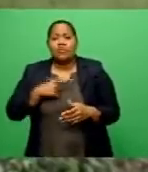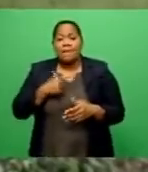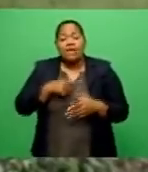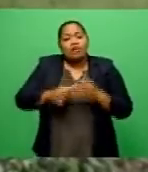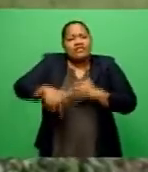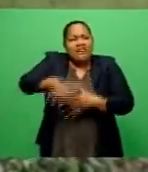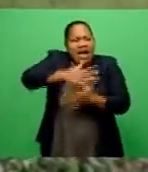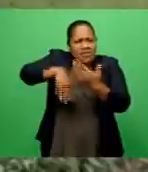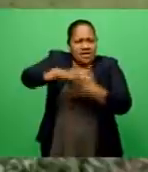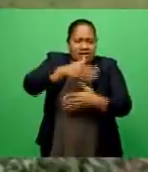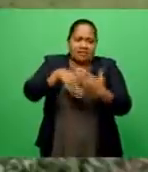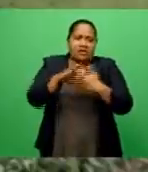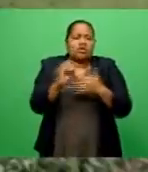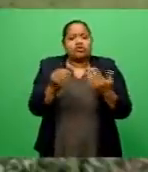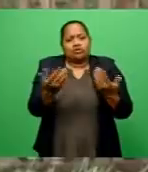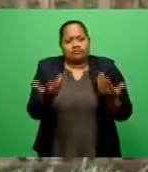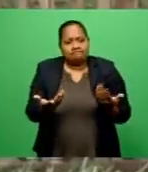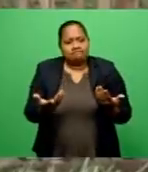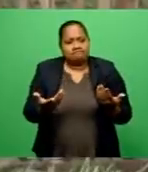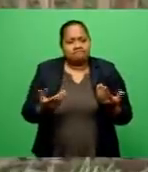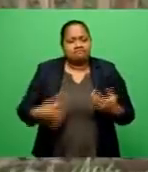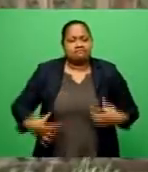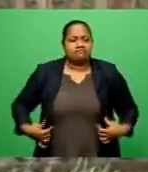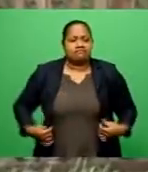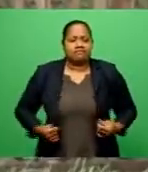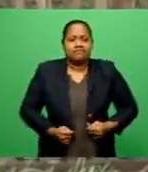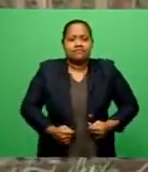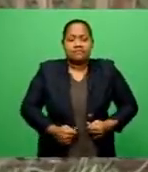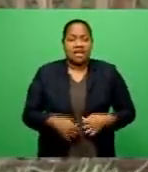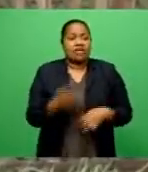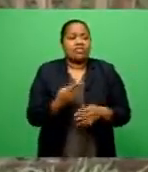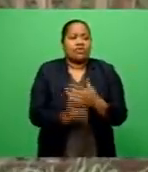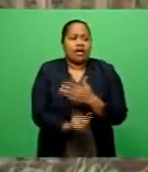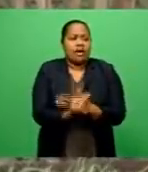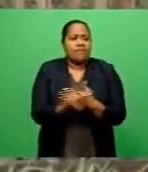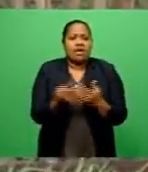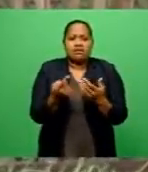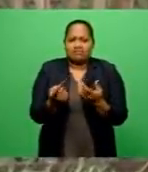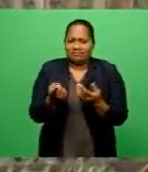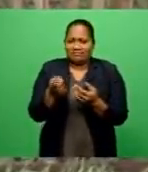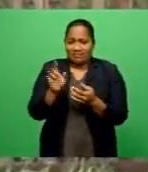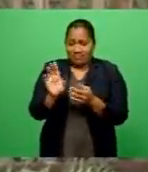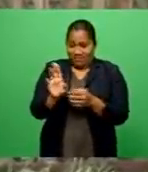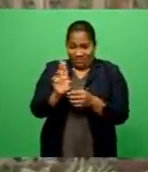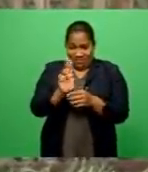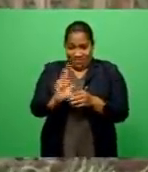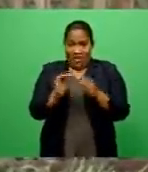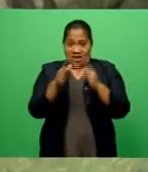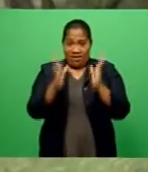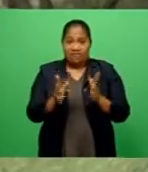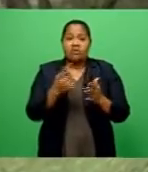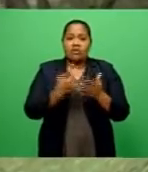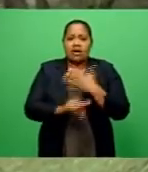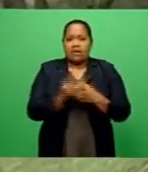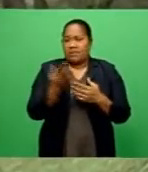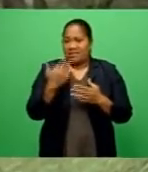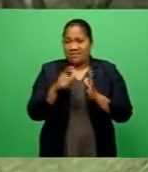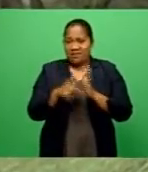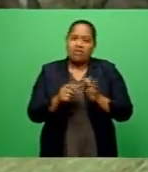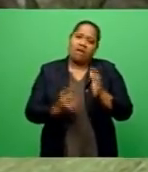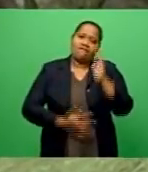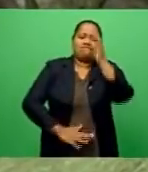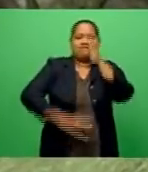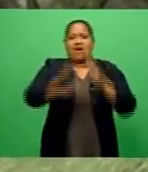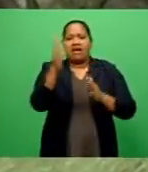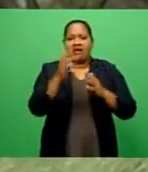hurricane. So Devi had previously lost her house in a fire which claimed the lives of her 3 daughters. Having